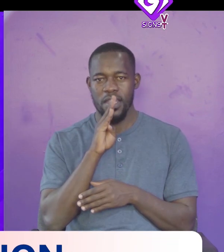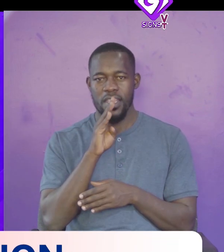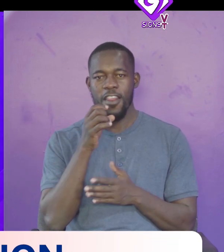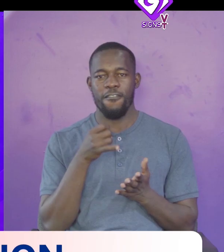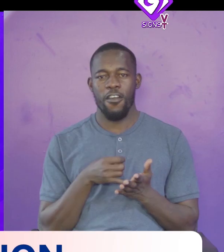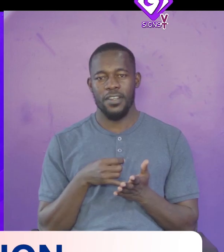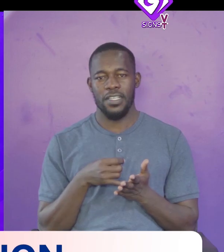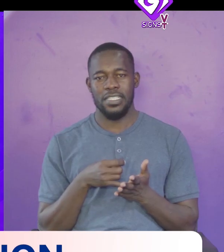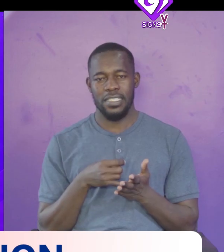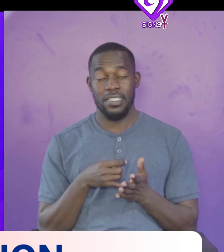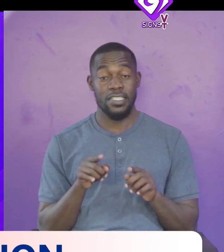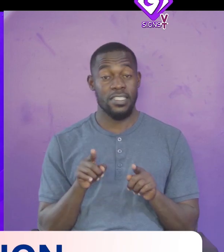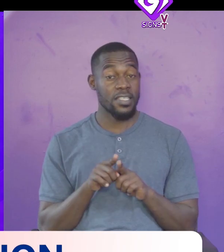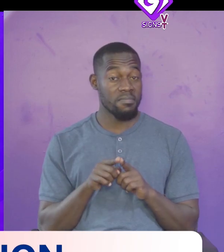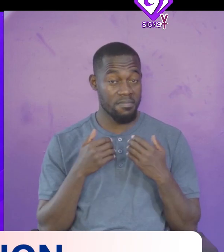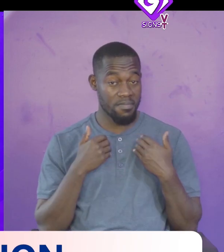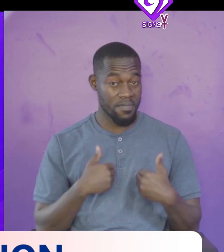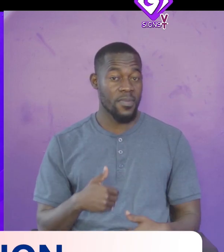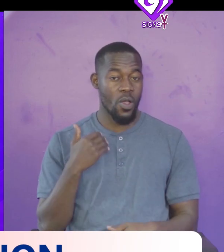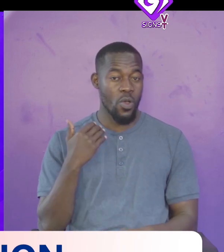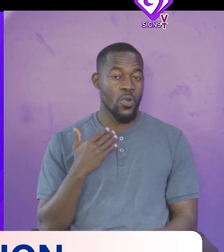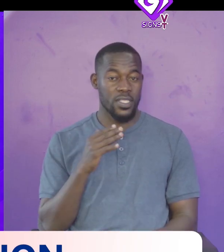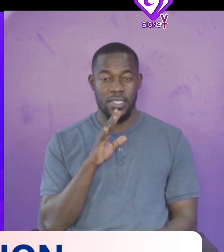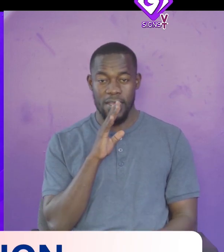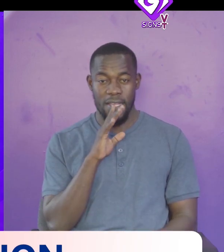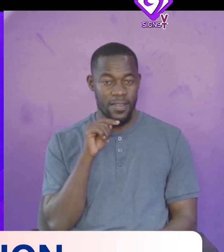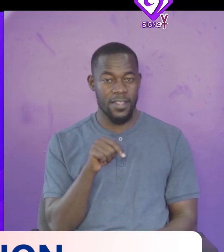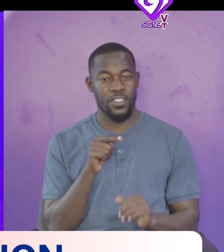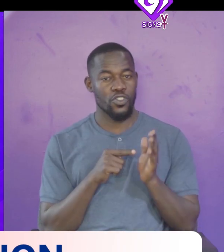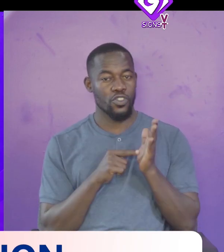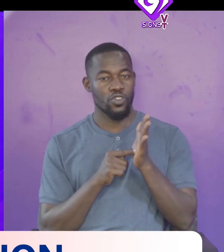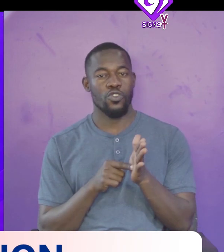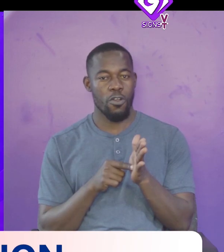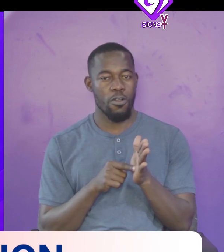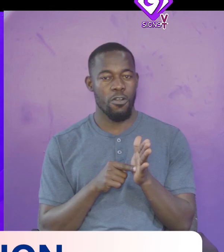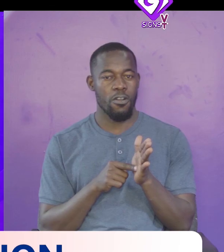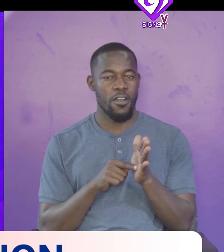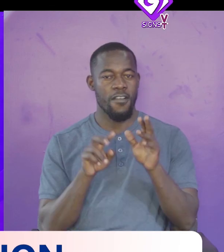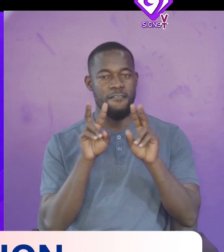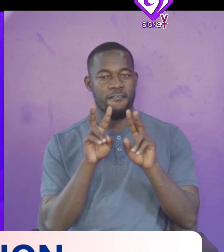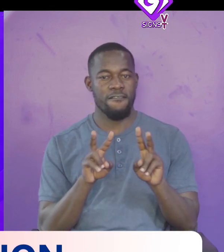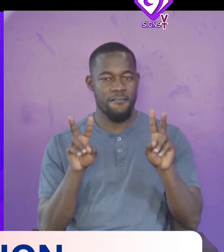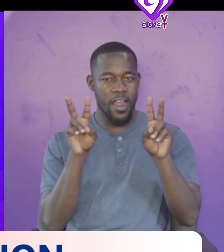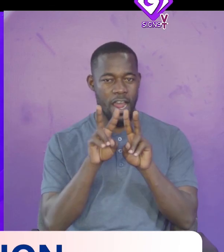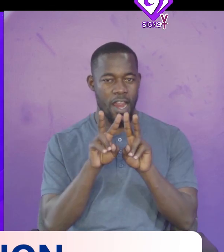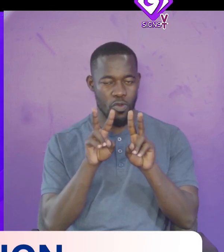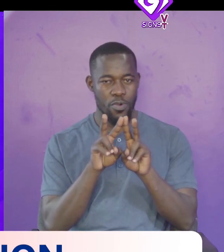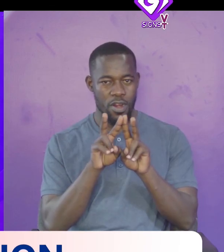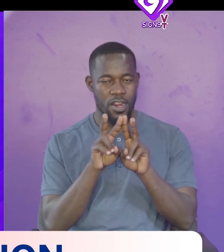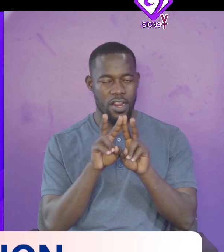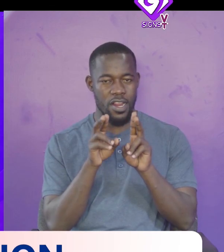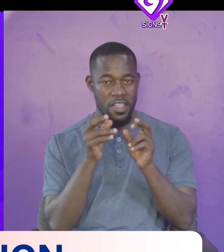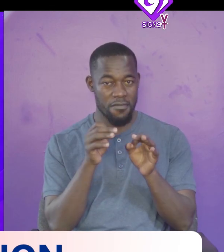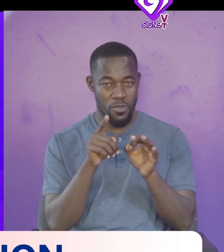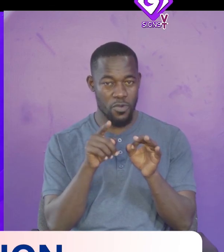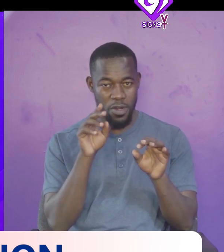And I always say in this show, you can only make value of music when you dance to it. So you